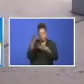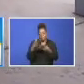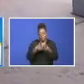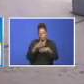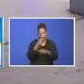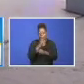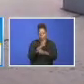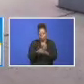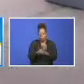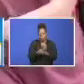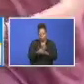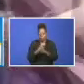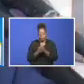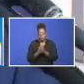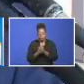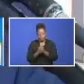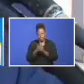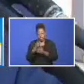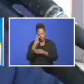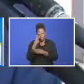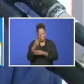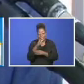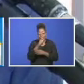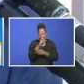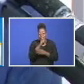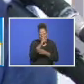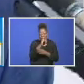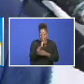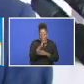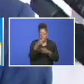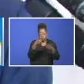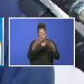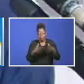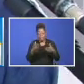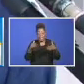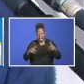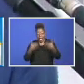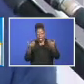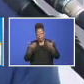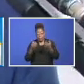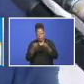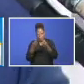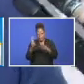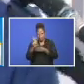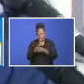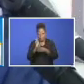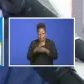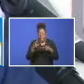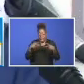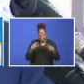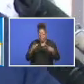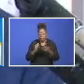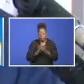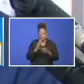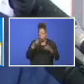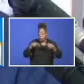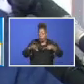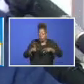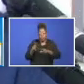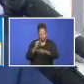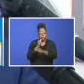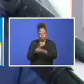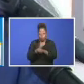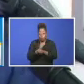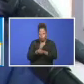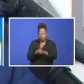work. You will have seen the taxi cab drivers very happy about the number of business they are. People are going back to work. They're starting to make